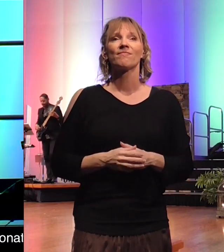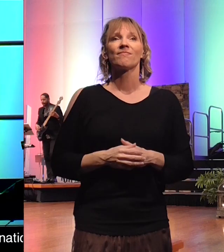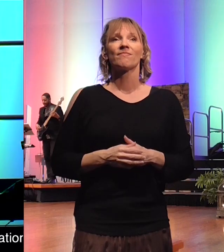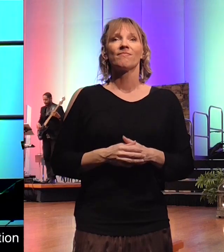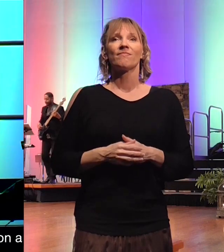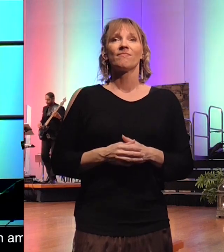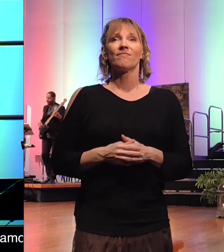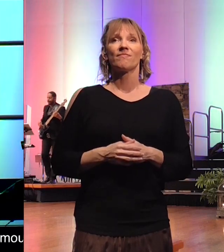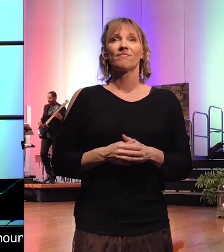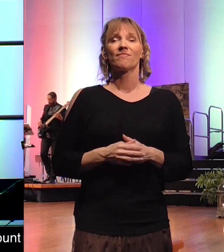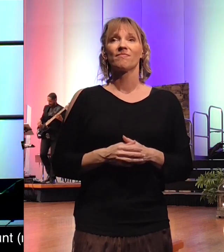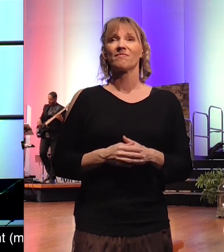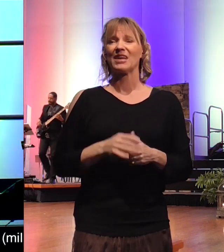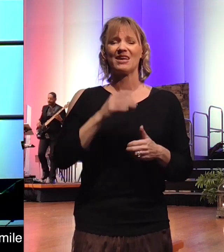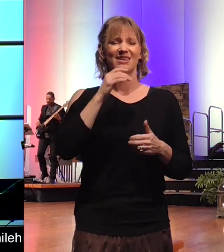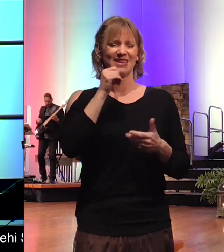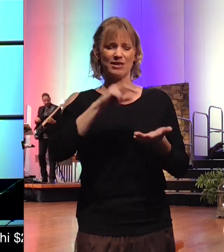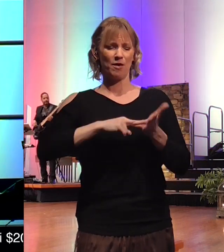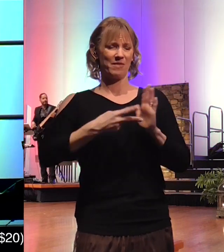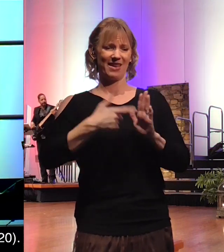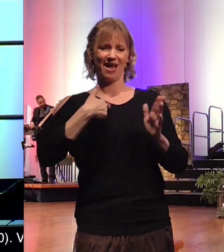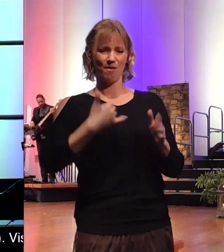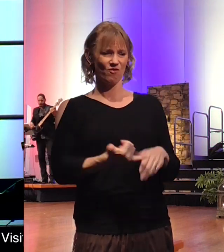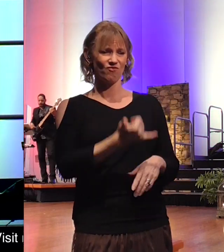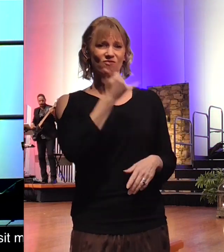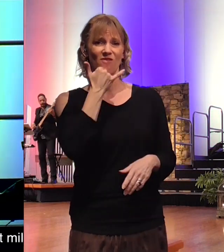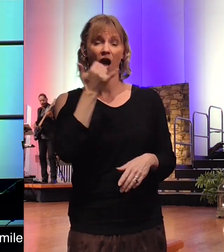Doesn't make me wrong, cause we all need the